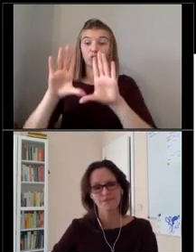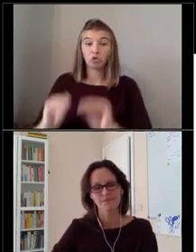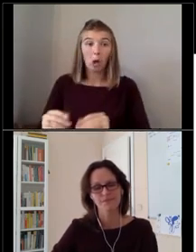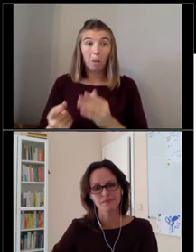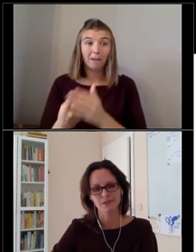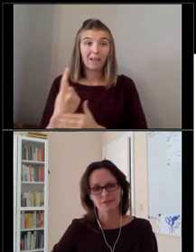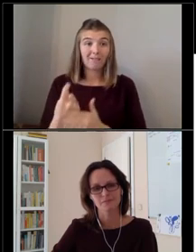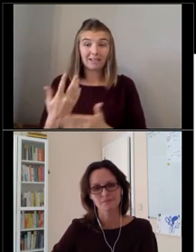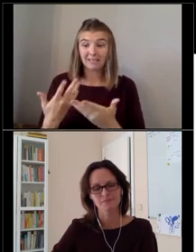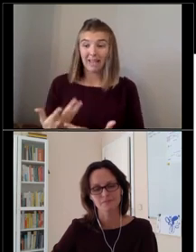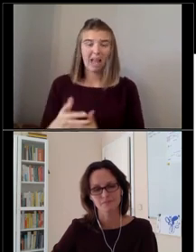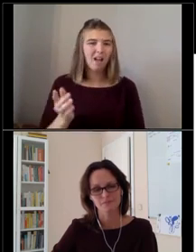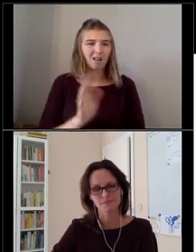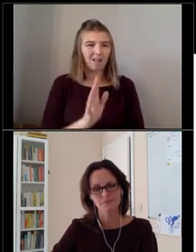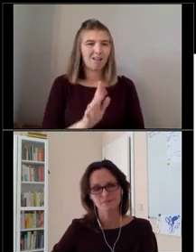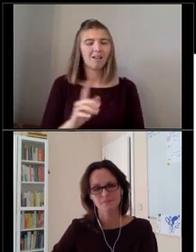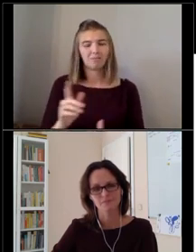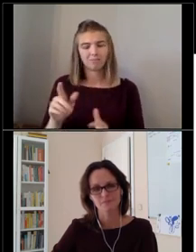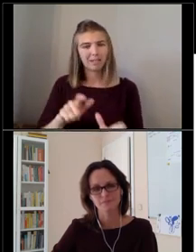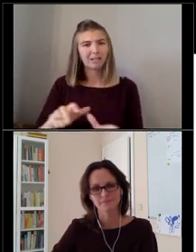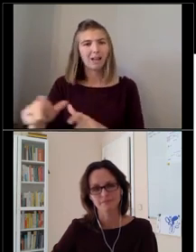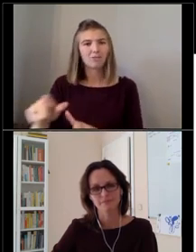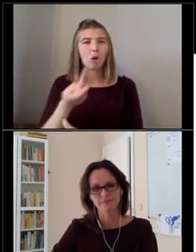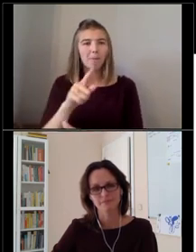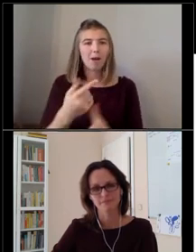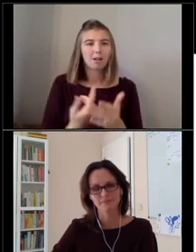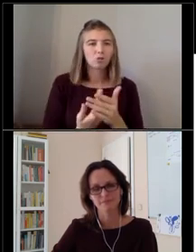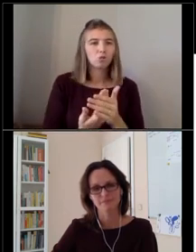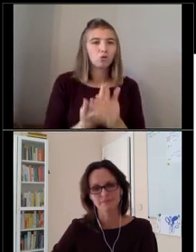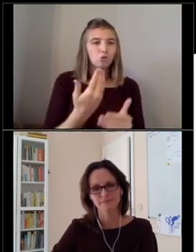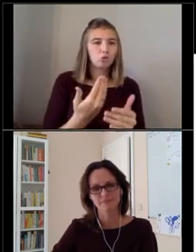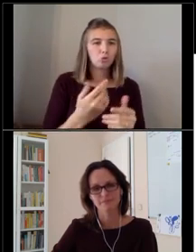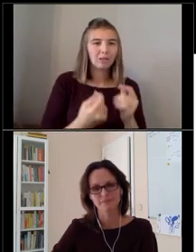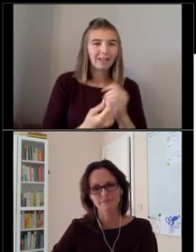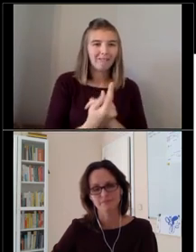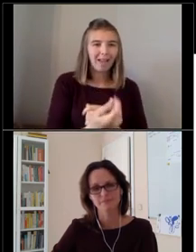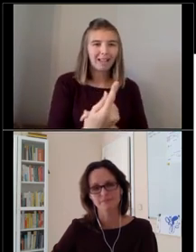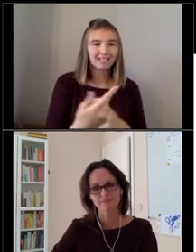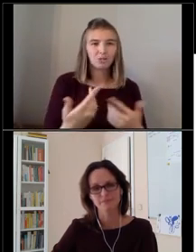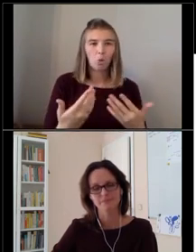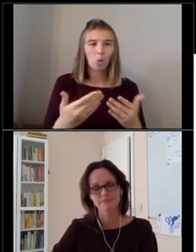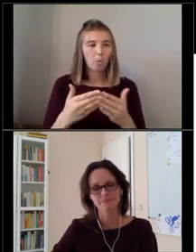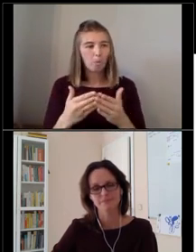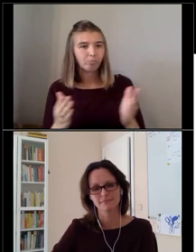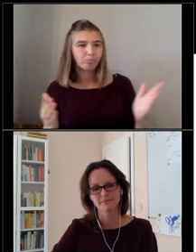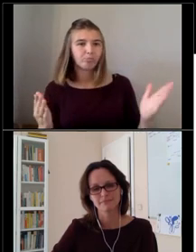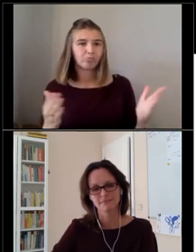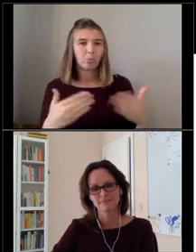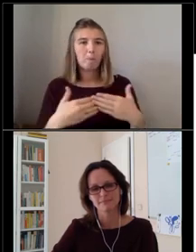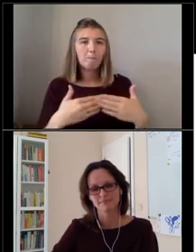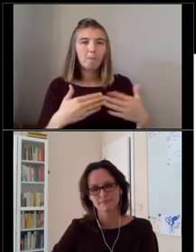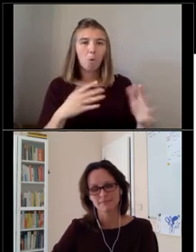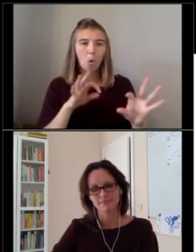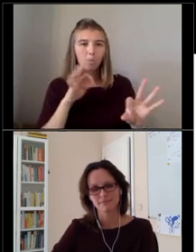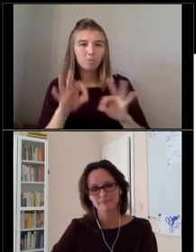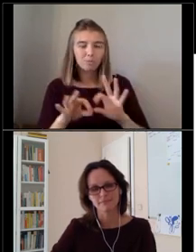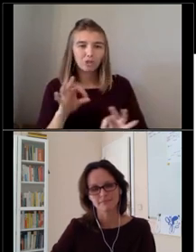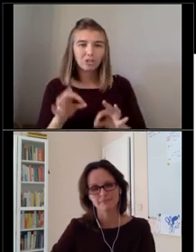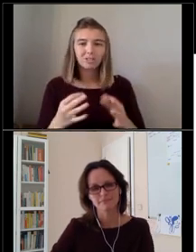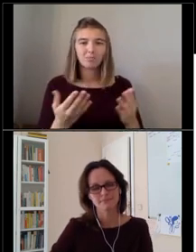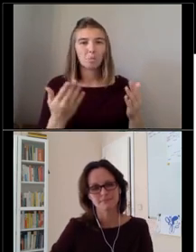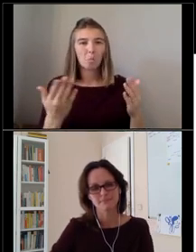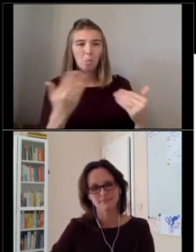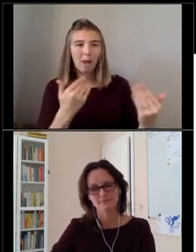already enjoy and do benefit from. It's about diversifying the activities and making sure that it is welcoming.